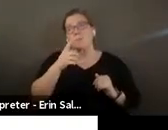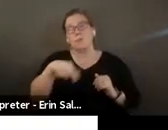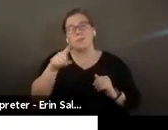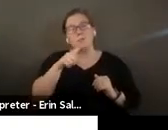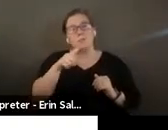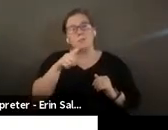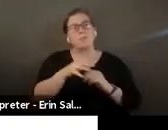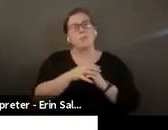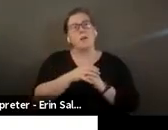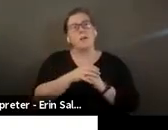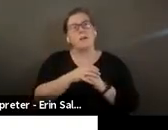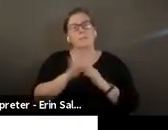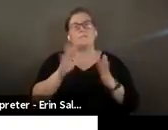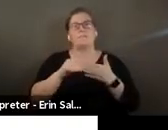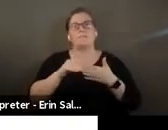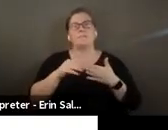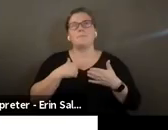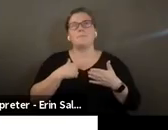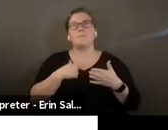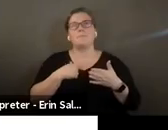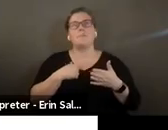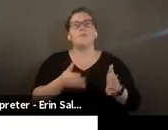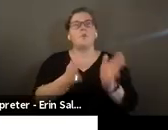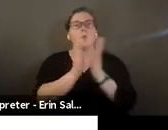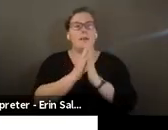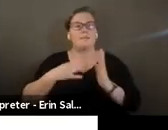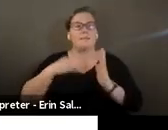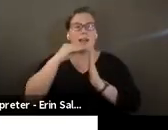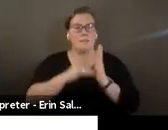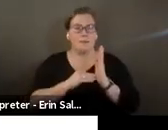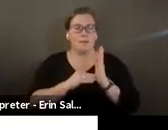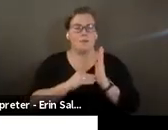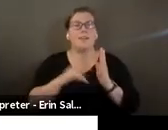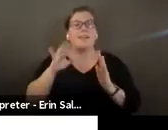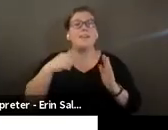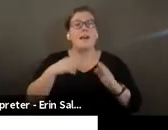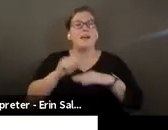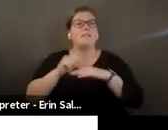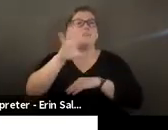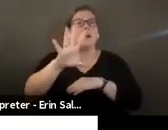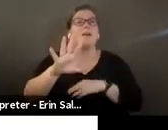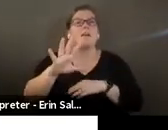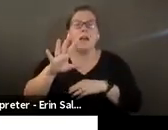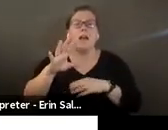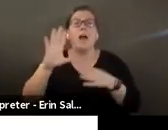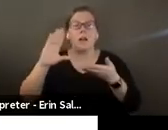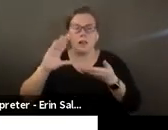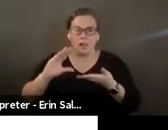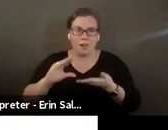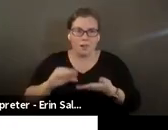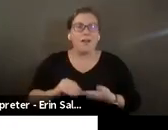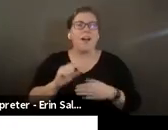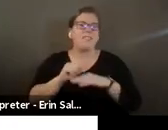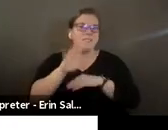send, that you request applications when you get low. I'll mail you more. We do like you to use hard